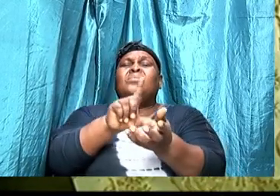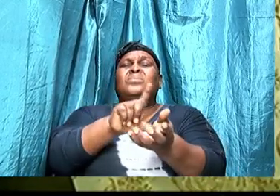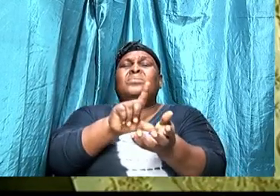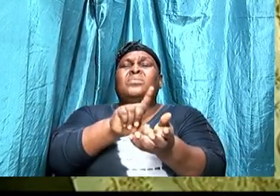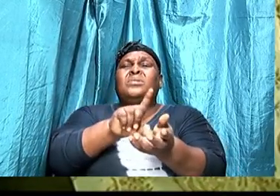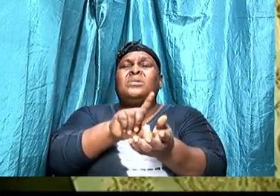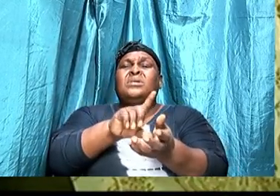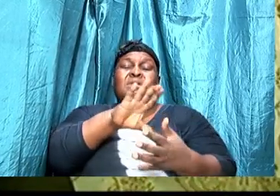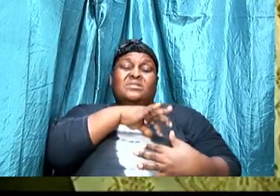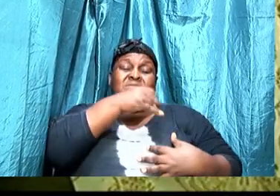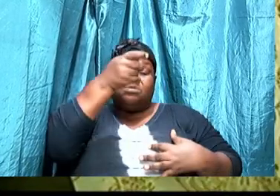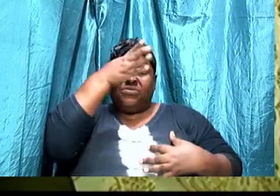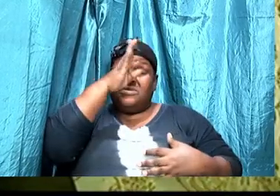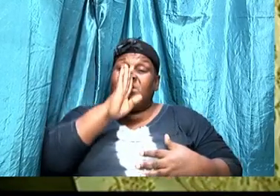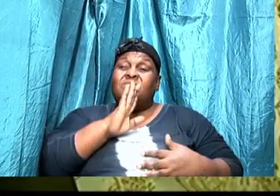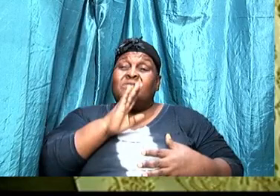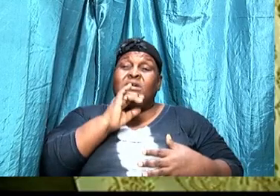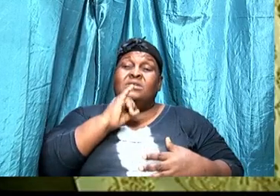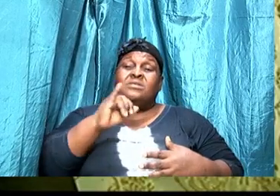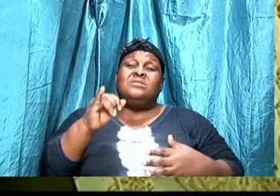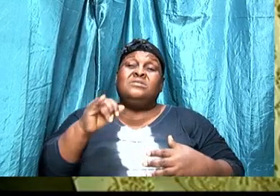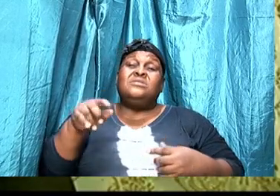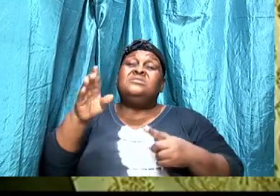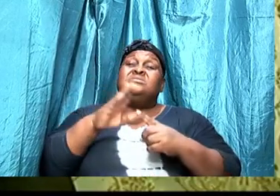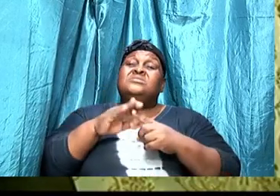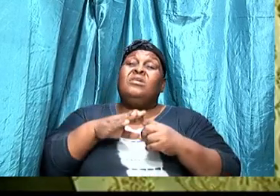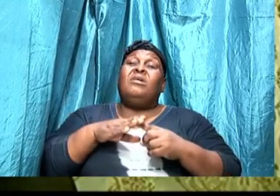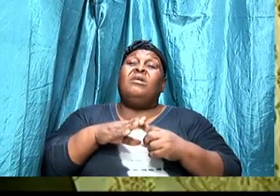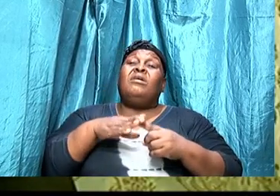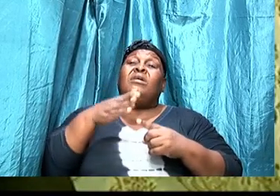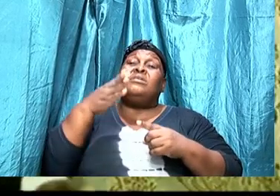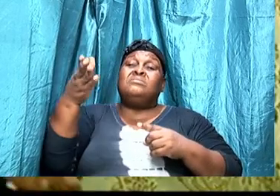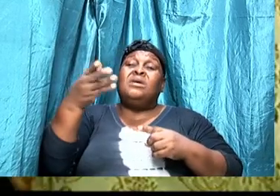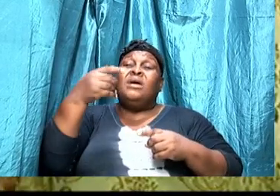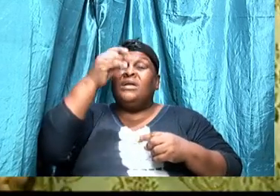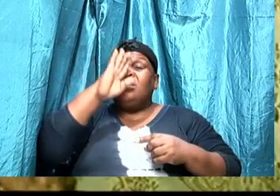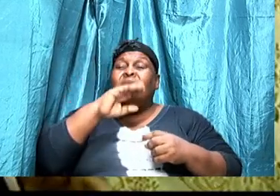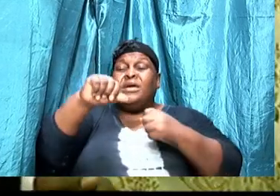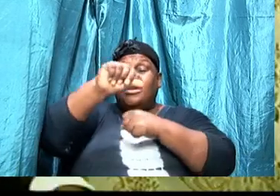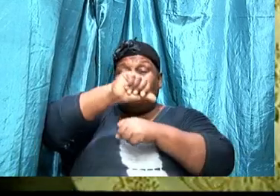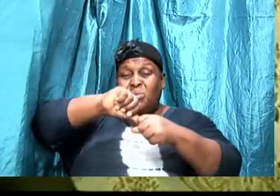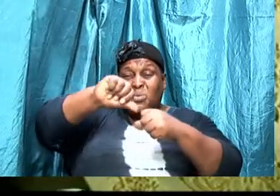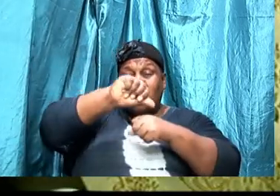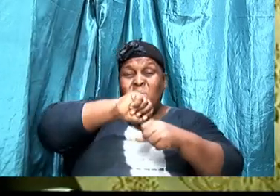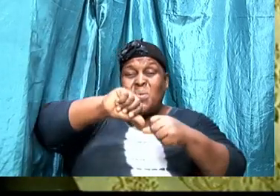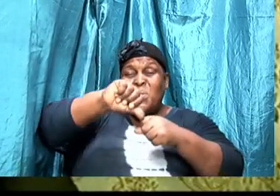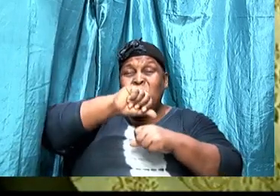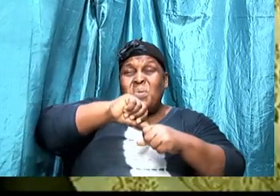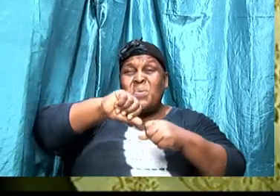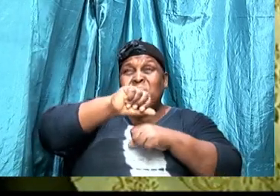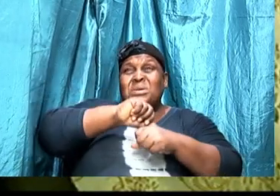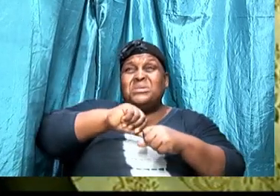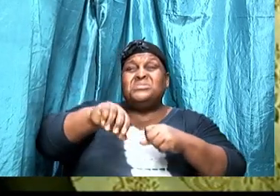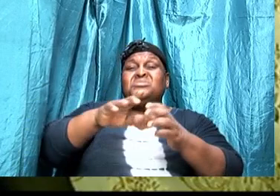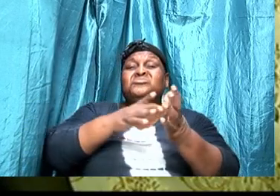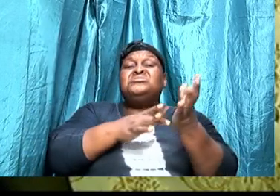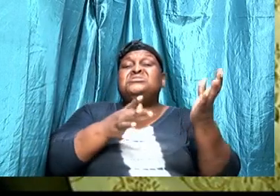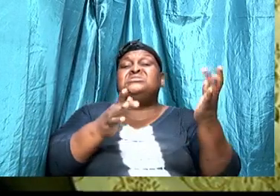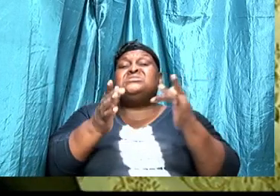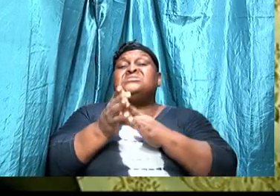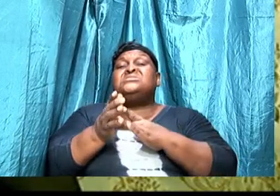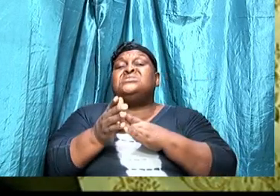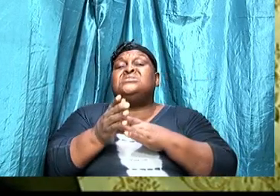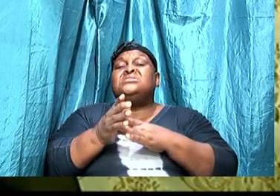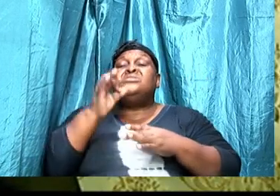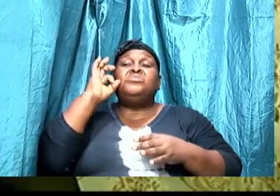that the Spirit of God is upon him, and that God anointed him to, in Luke chapter 4, God has anointed him